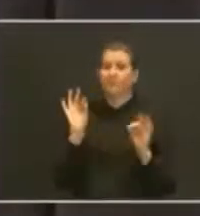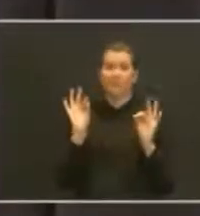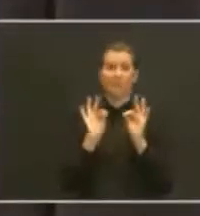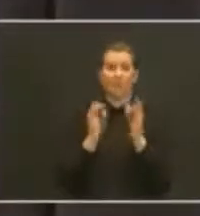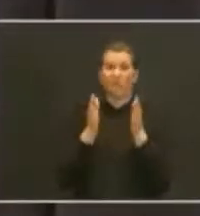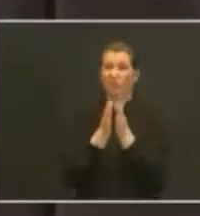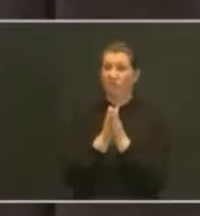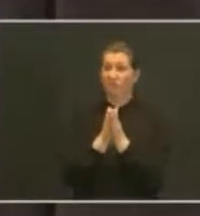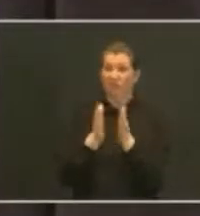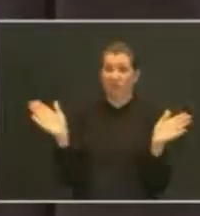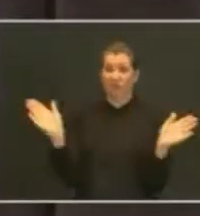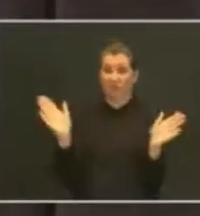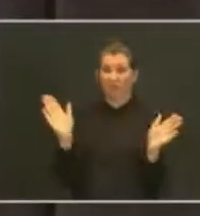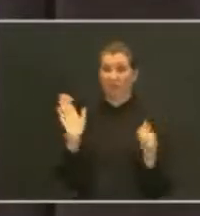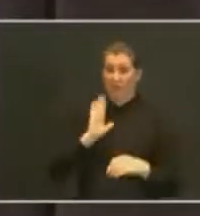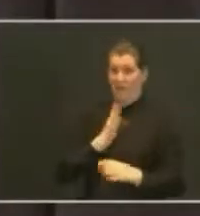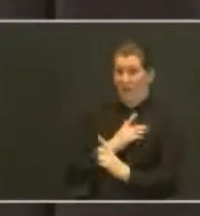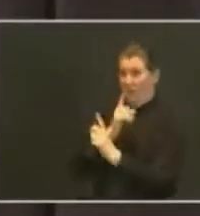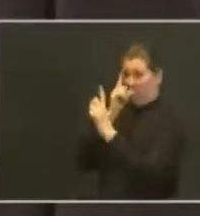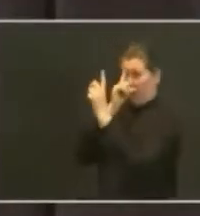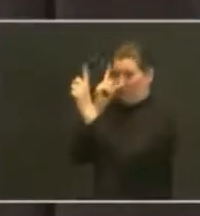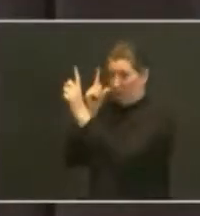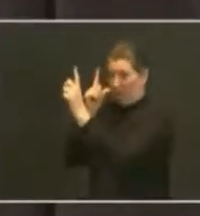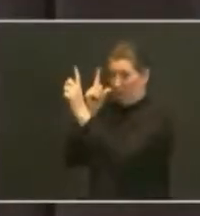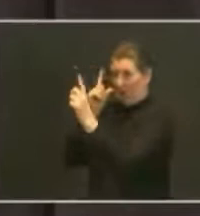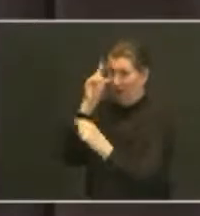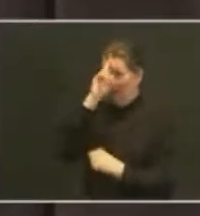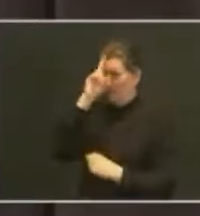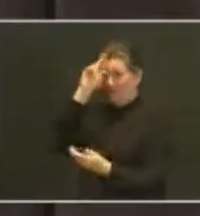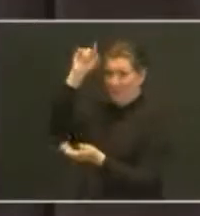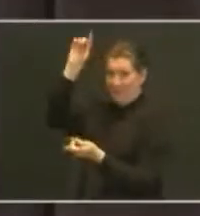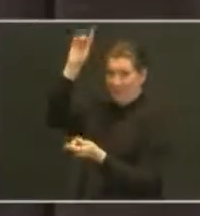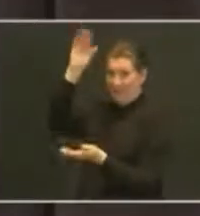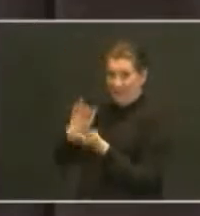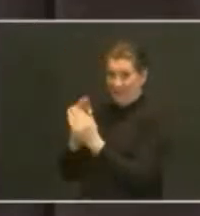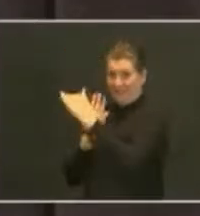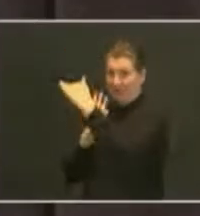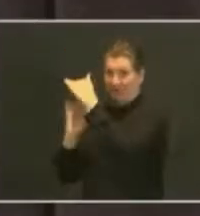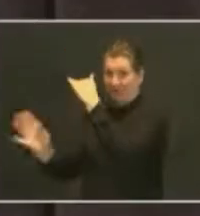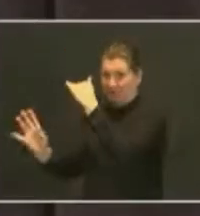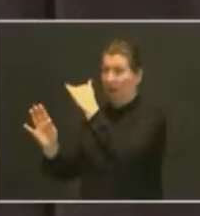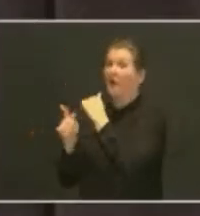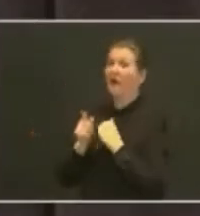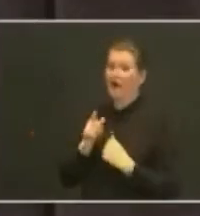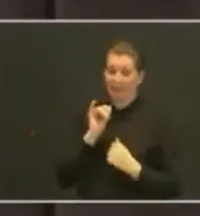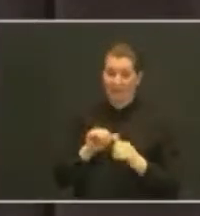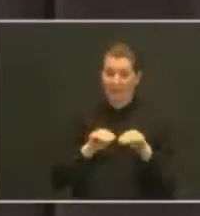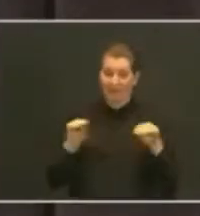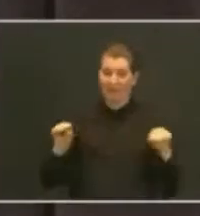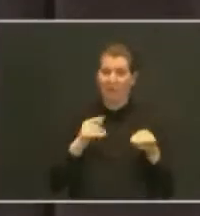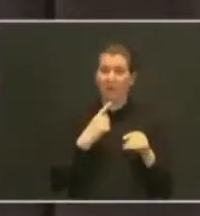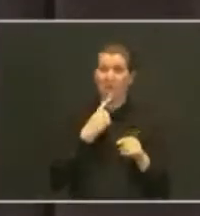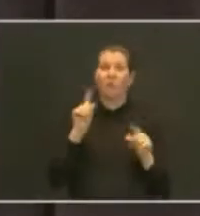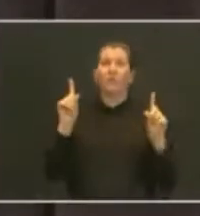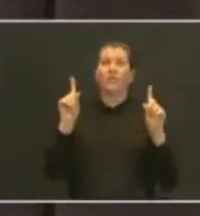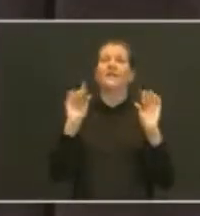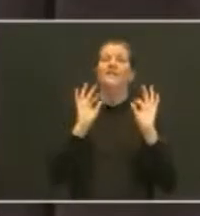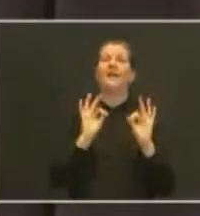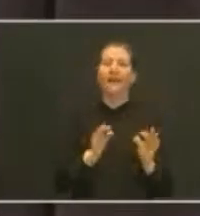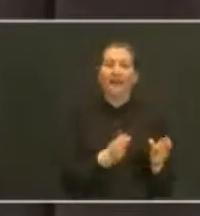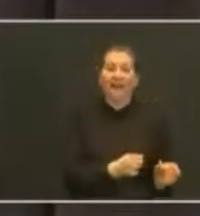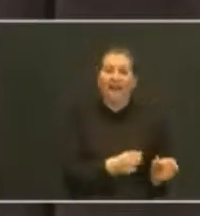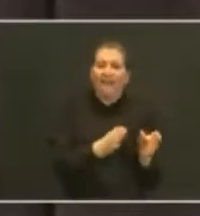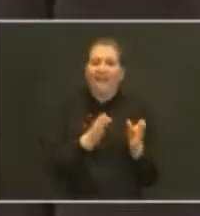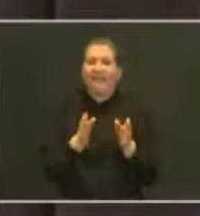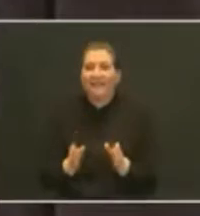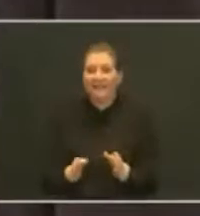achieved what we needed to with phase one, and it is time. It's time with our phase two to get